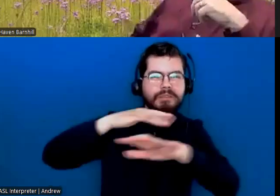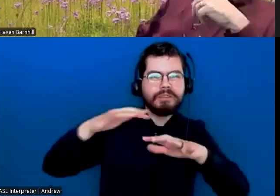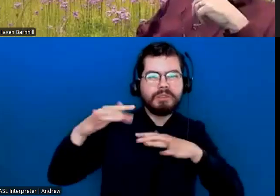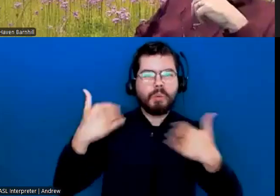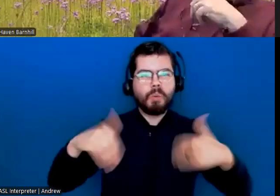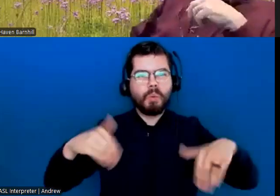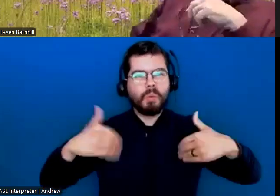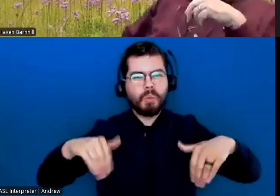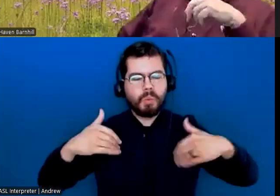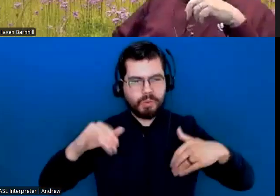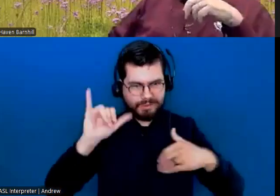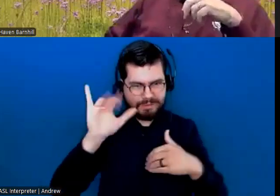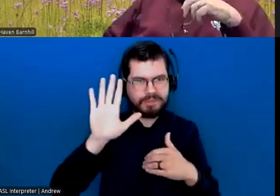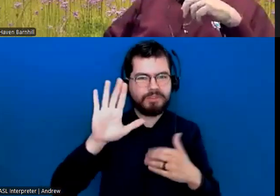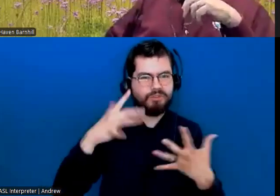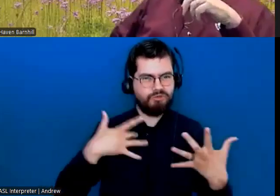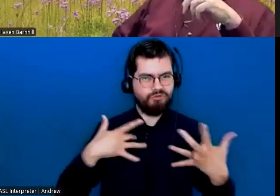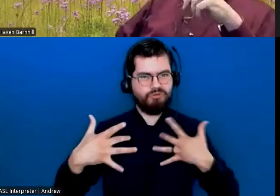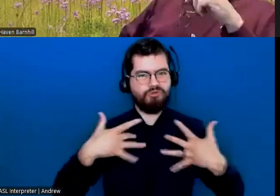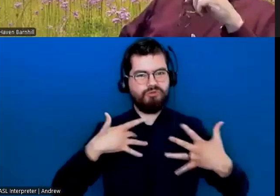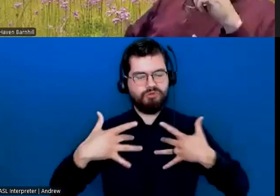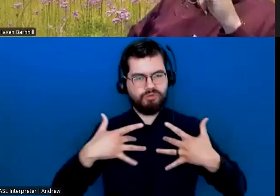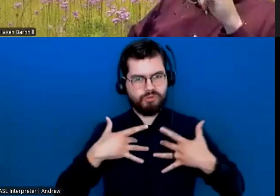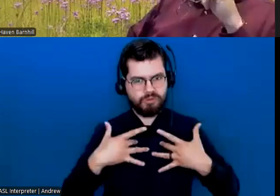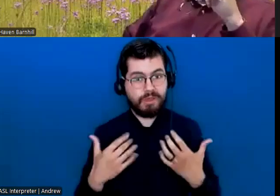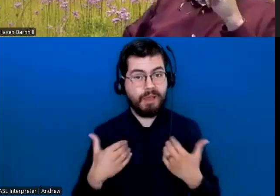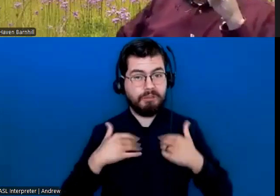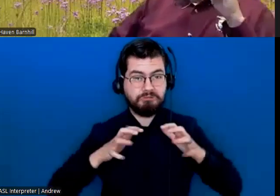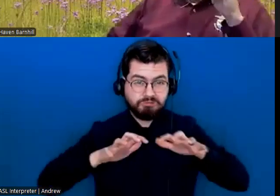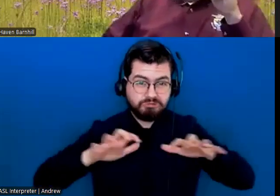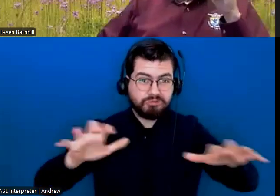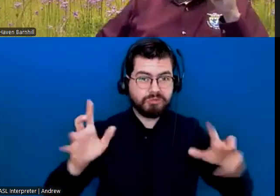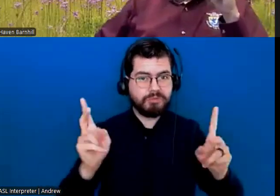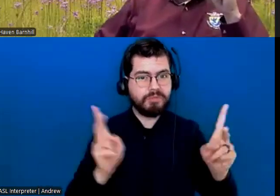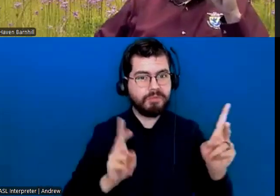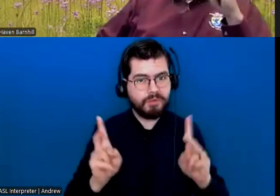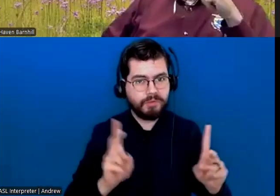populated area. And so then we have to turn to mowing and mastication and